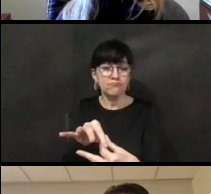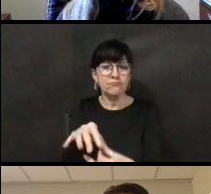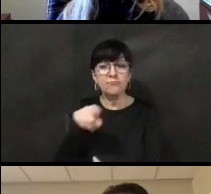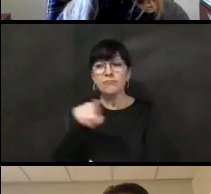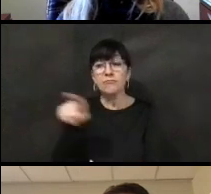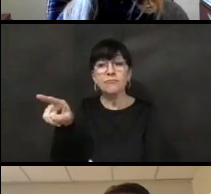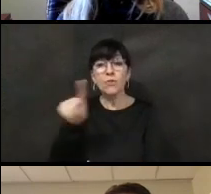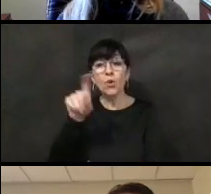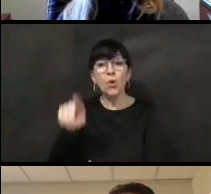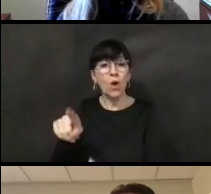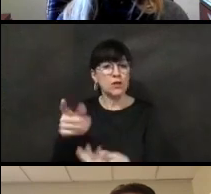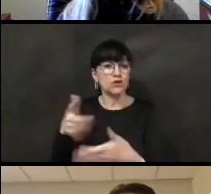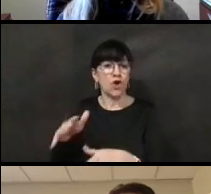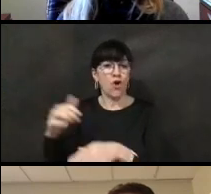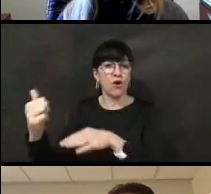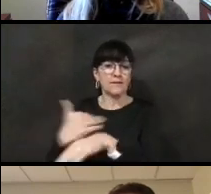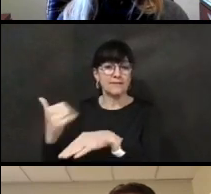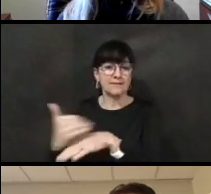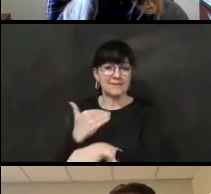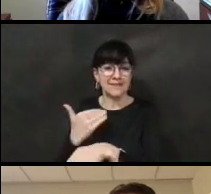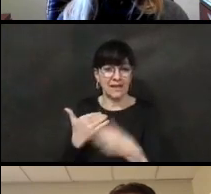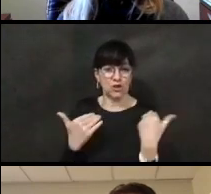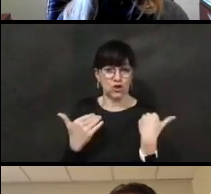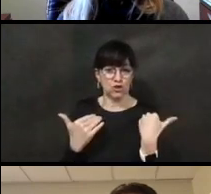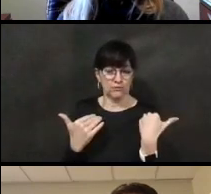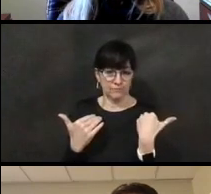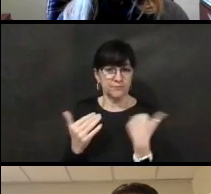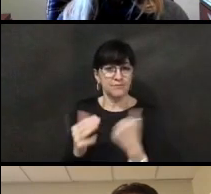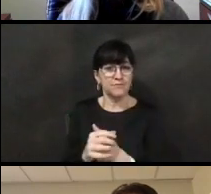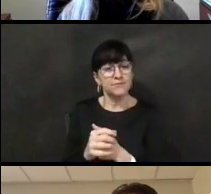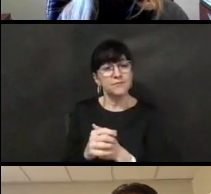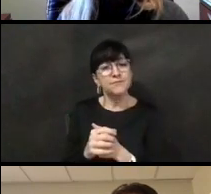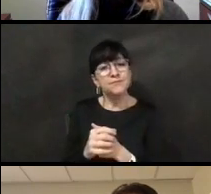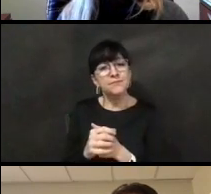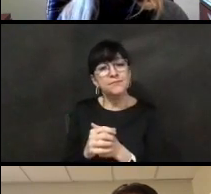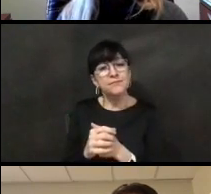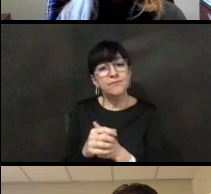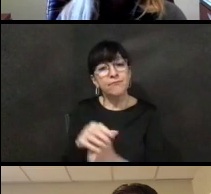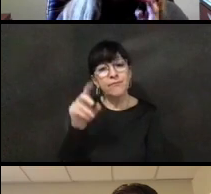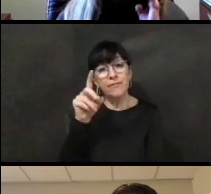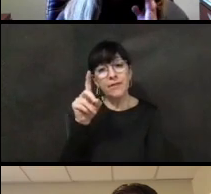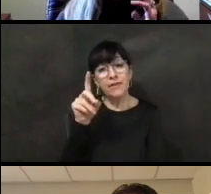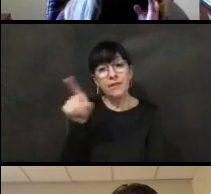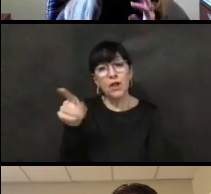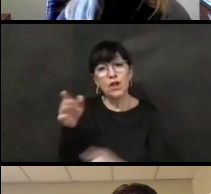Damian, I think we'll go right back to you. We have a question here. If I can,